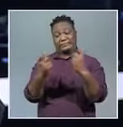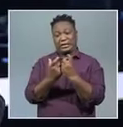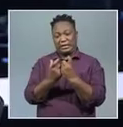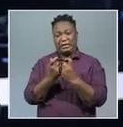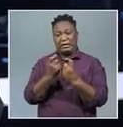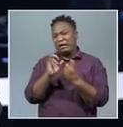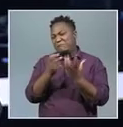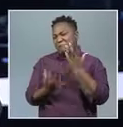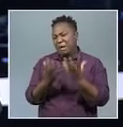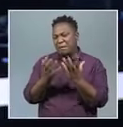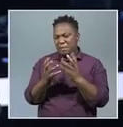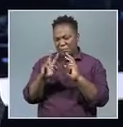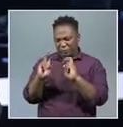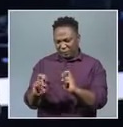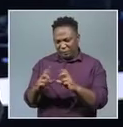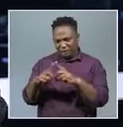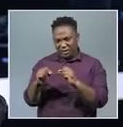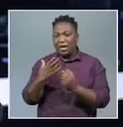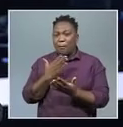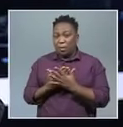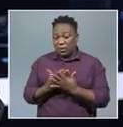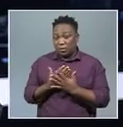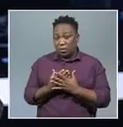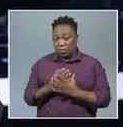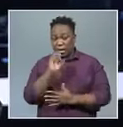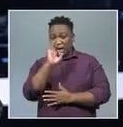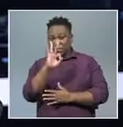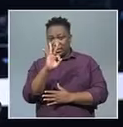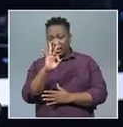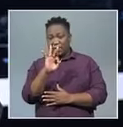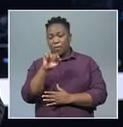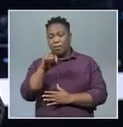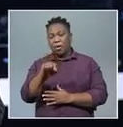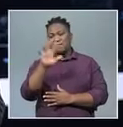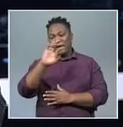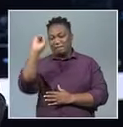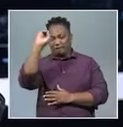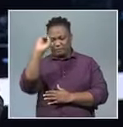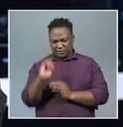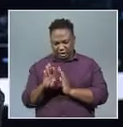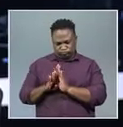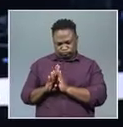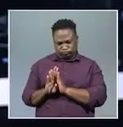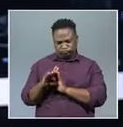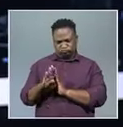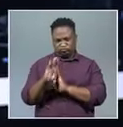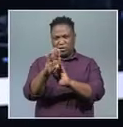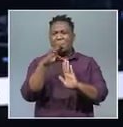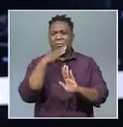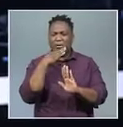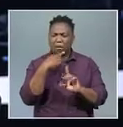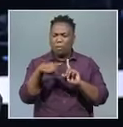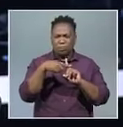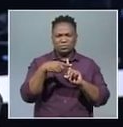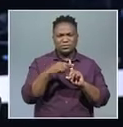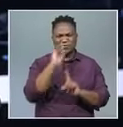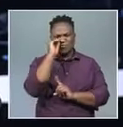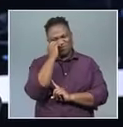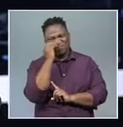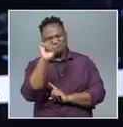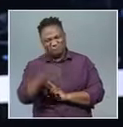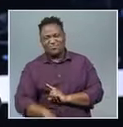having, it will be able to sustain growth of about 3.5% annually. So it's not all bad news for Transnet. It's just a matter